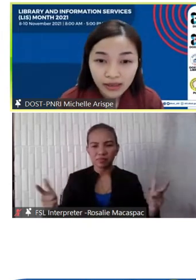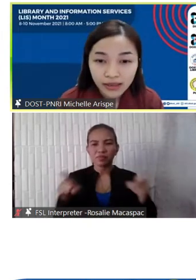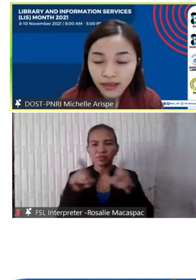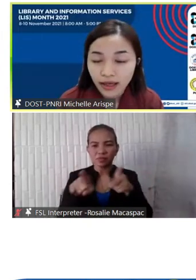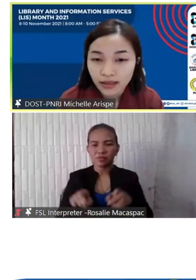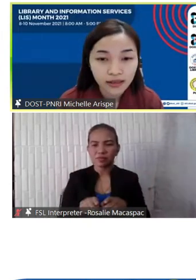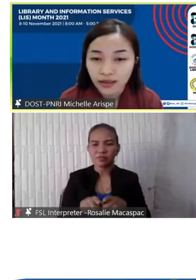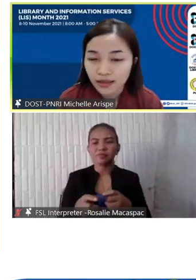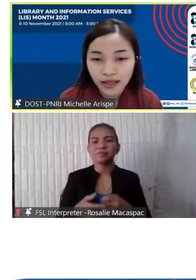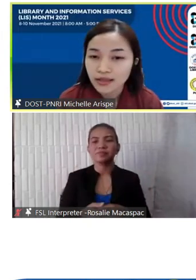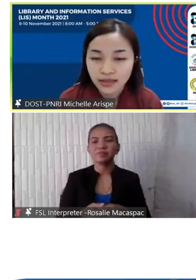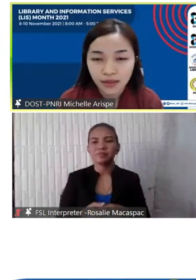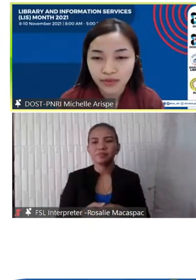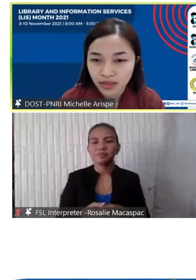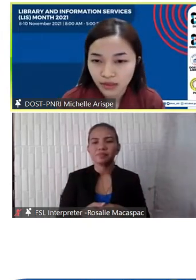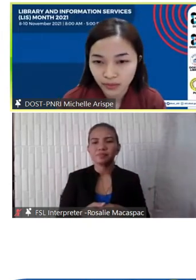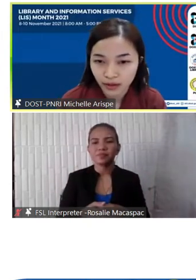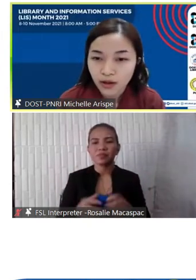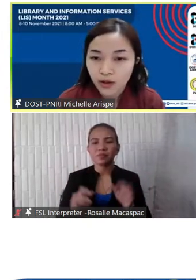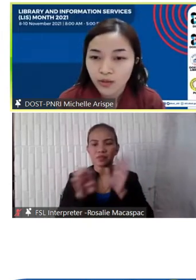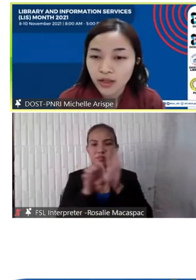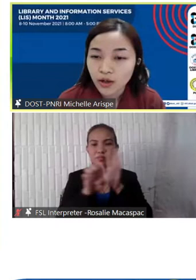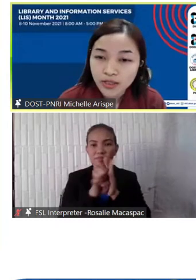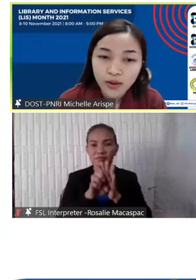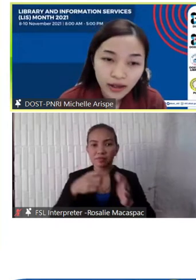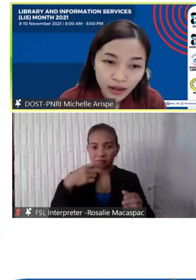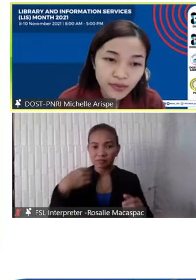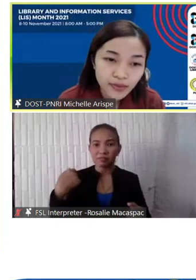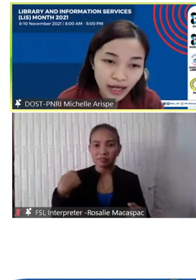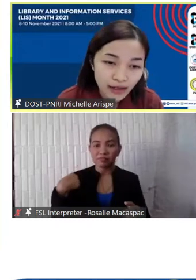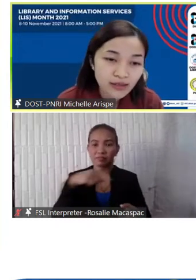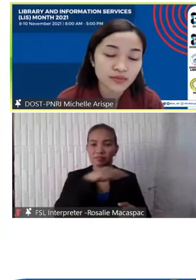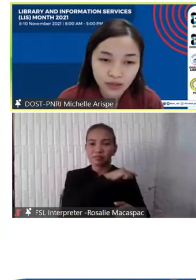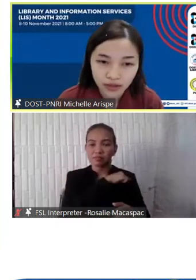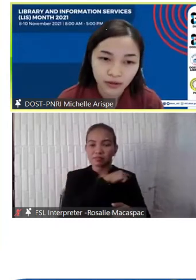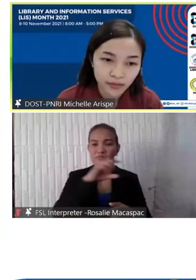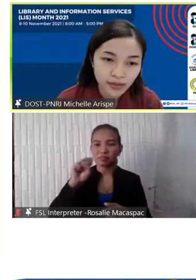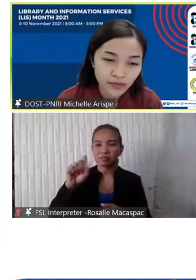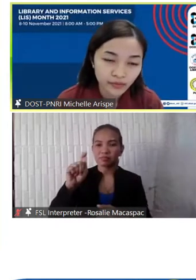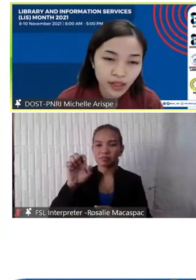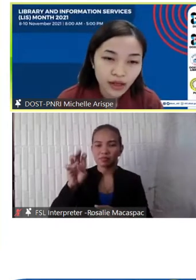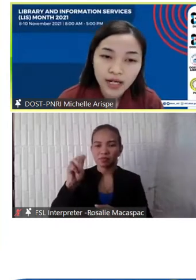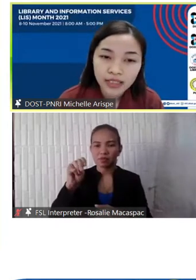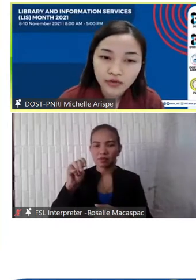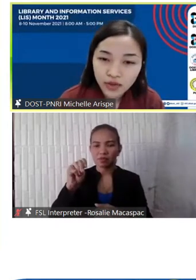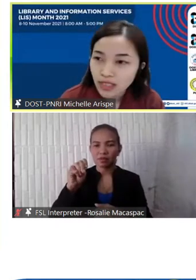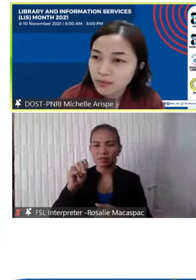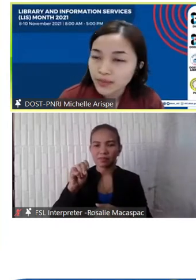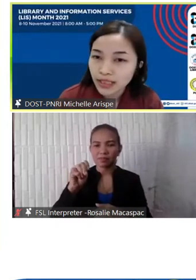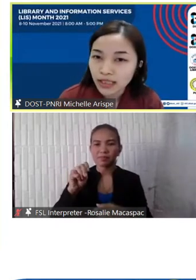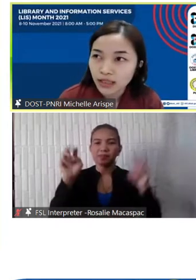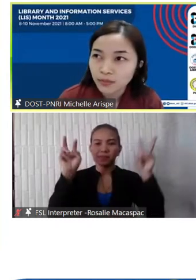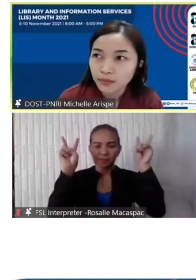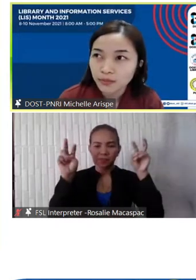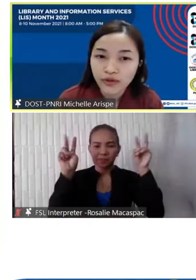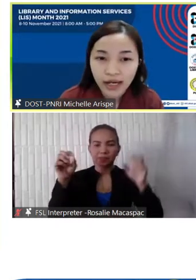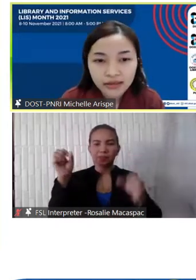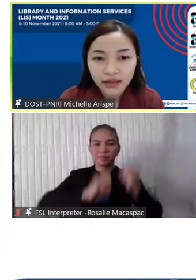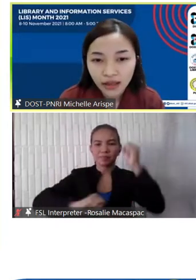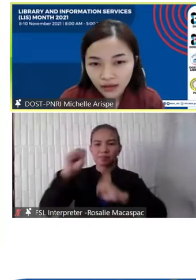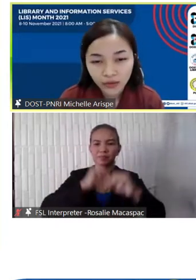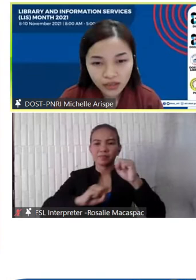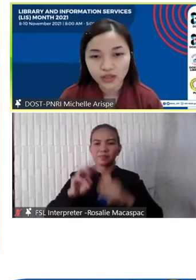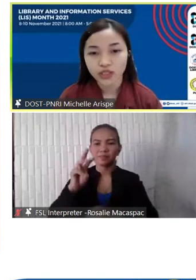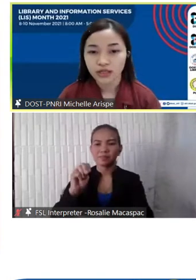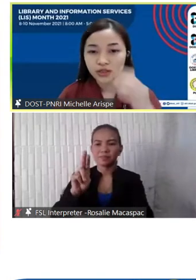katulad namin in any STEM discipline. We can also help science museums. But if you simply